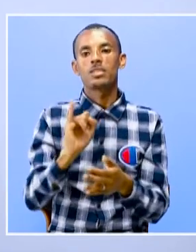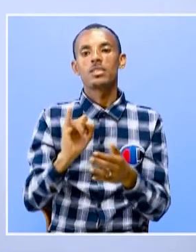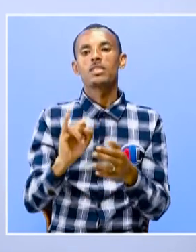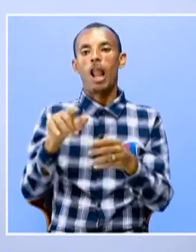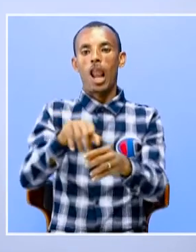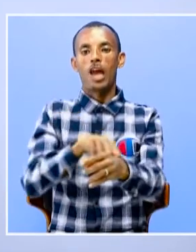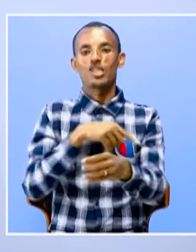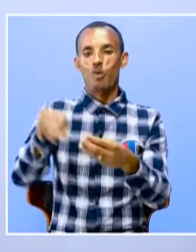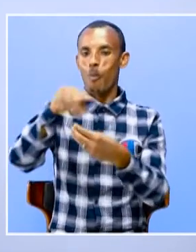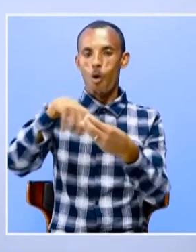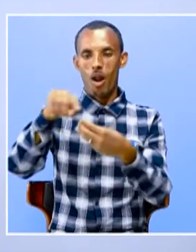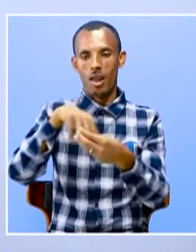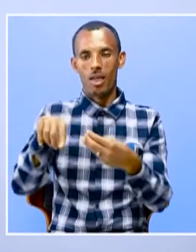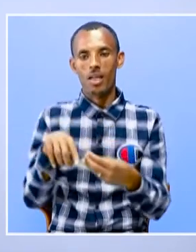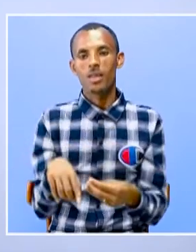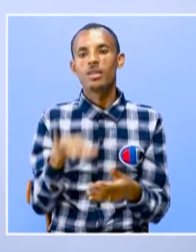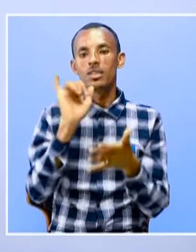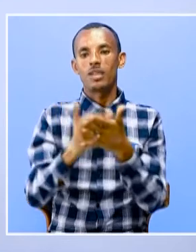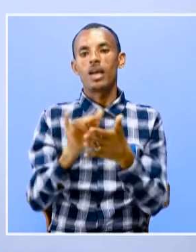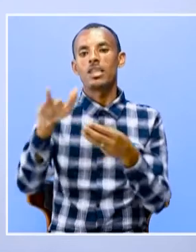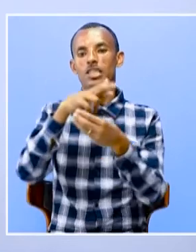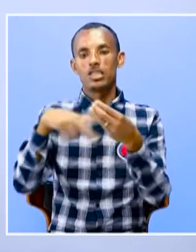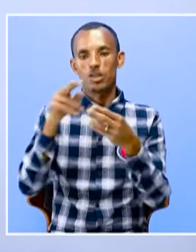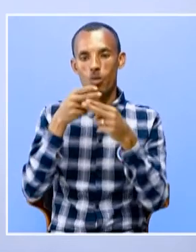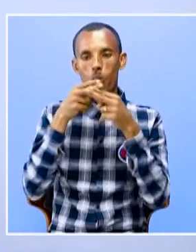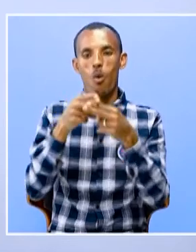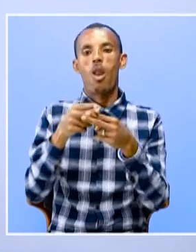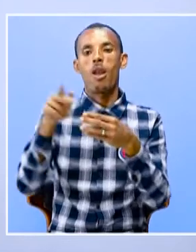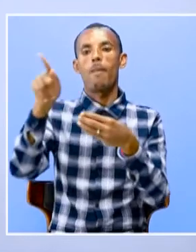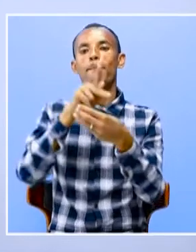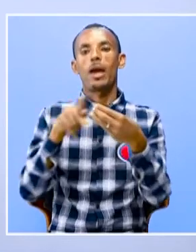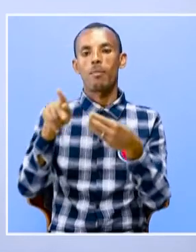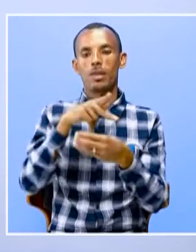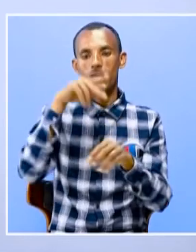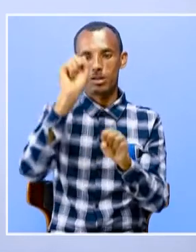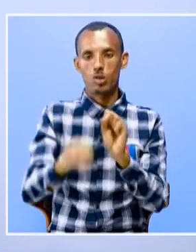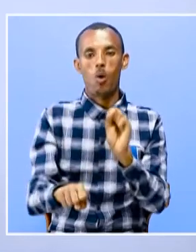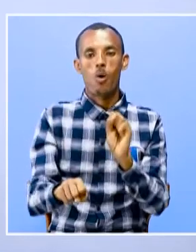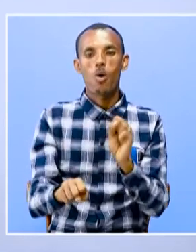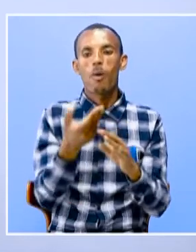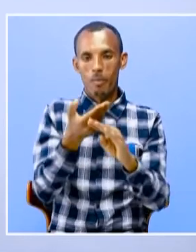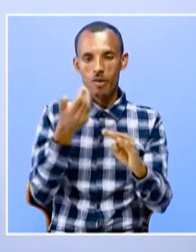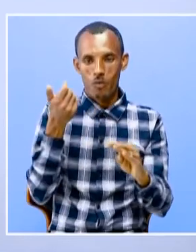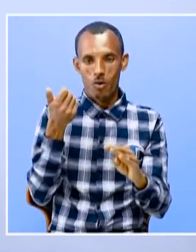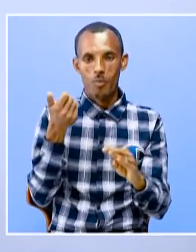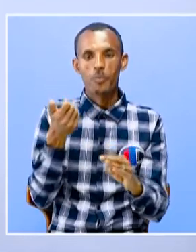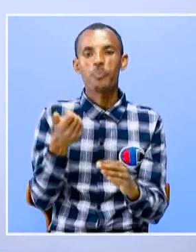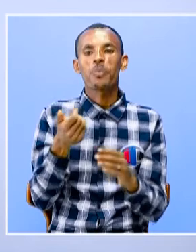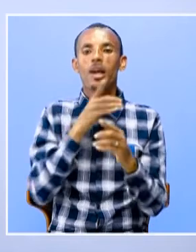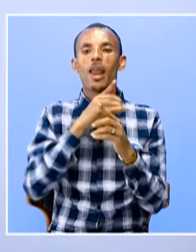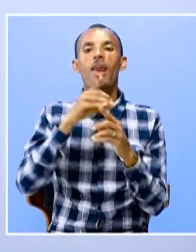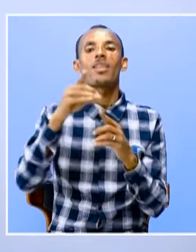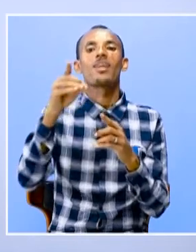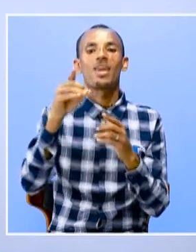length of the boundary of that region is called perimeter. So before